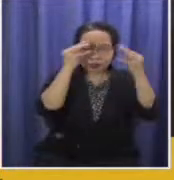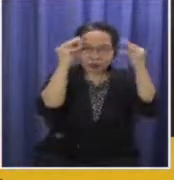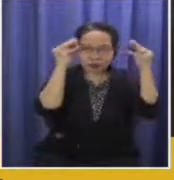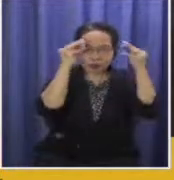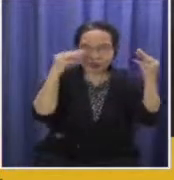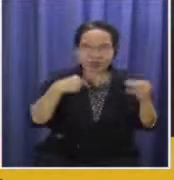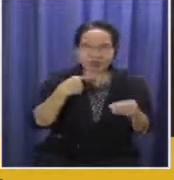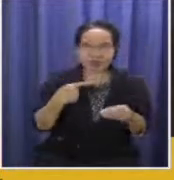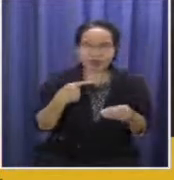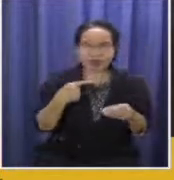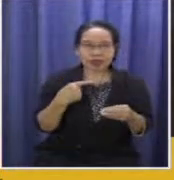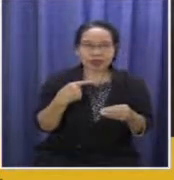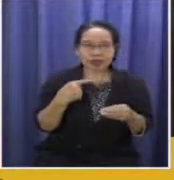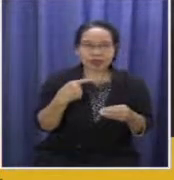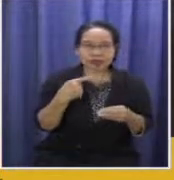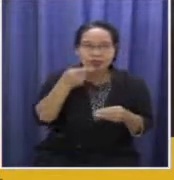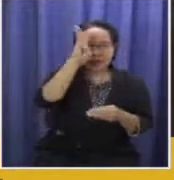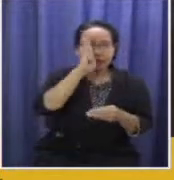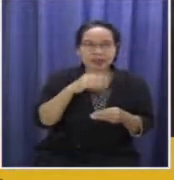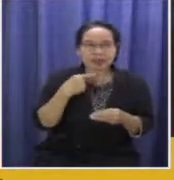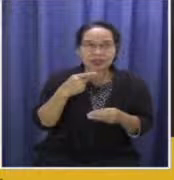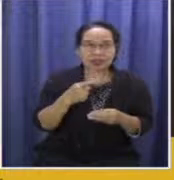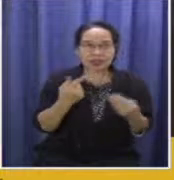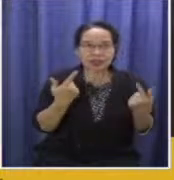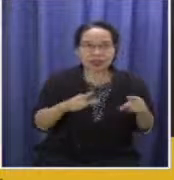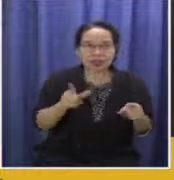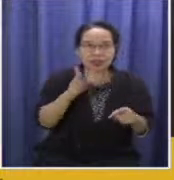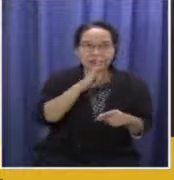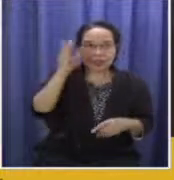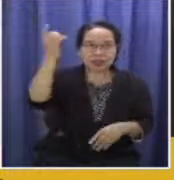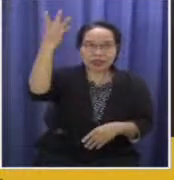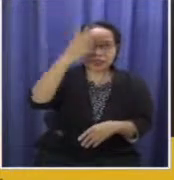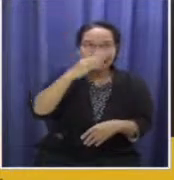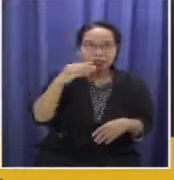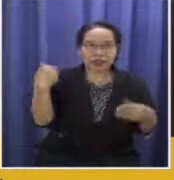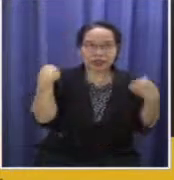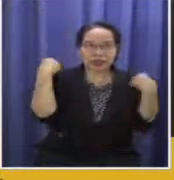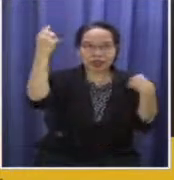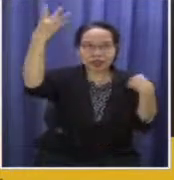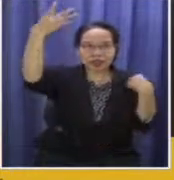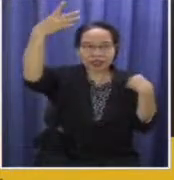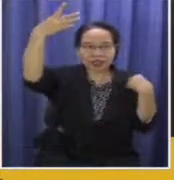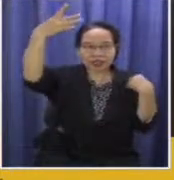to say, "And God said, 'Let there be light,' and there was light."